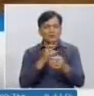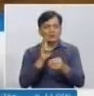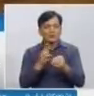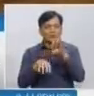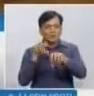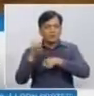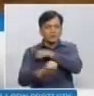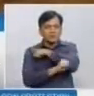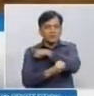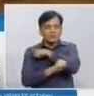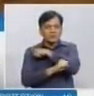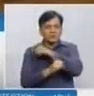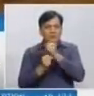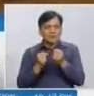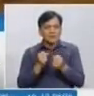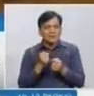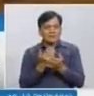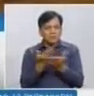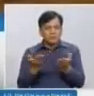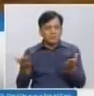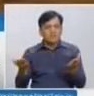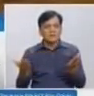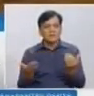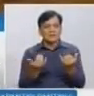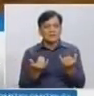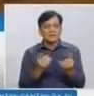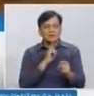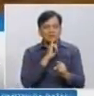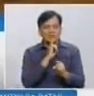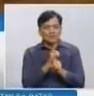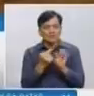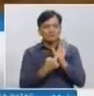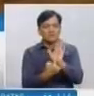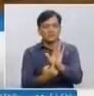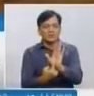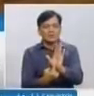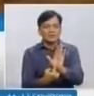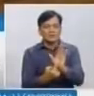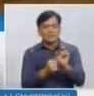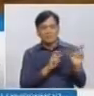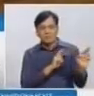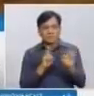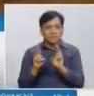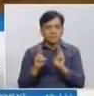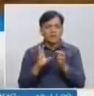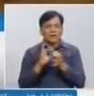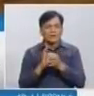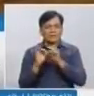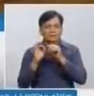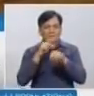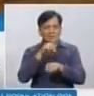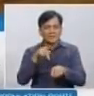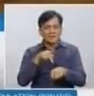infest our shared seas. This is a testament to the readiness of our